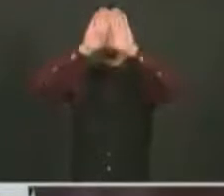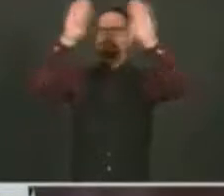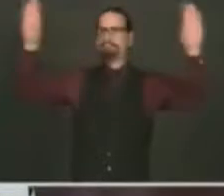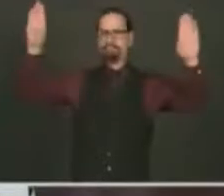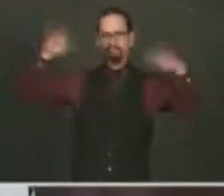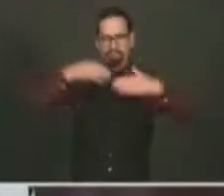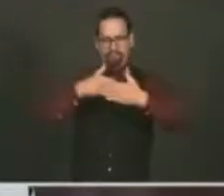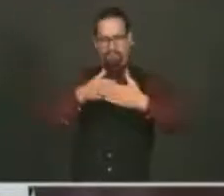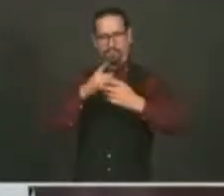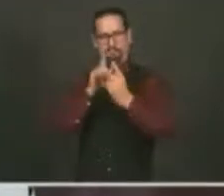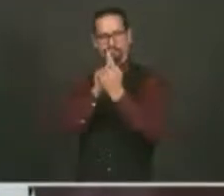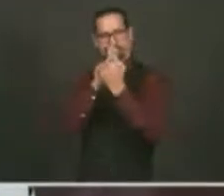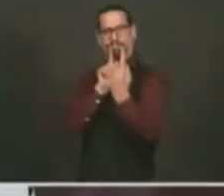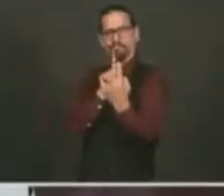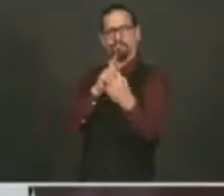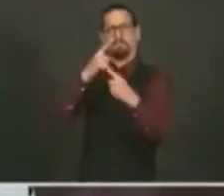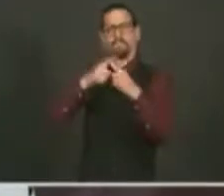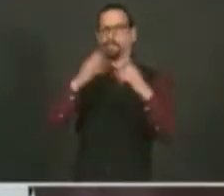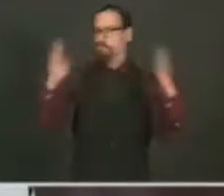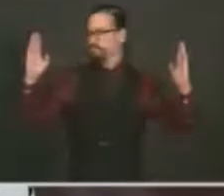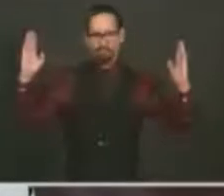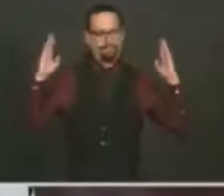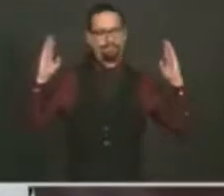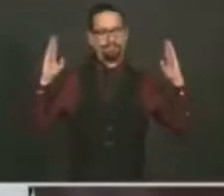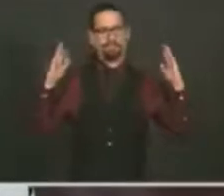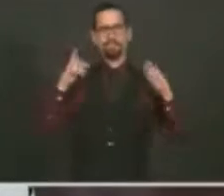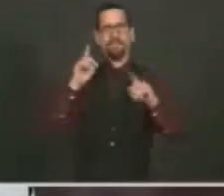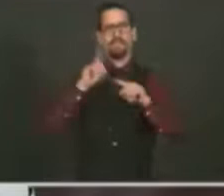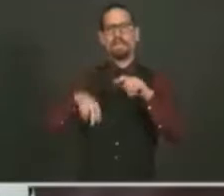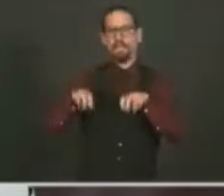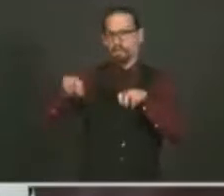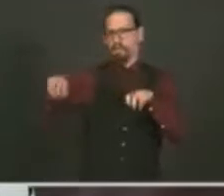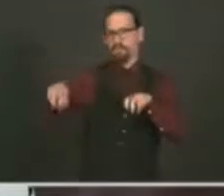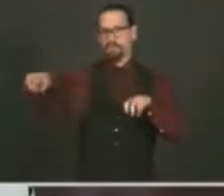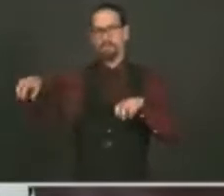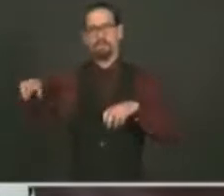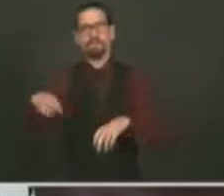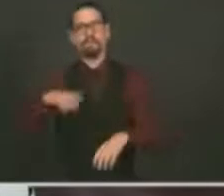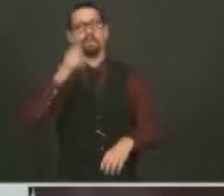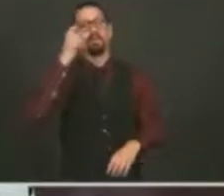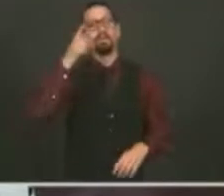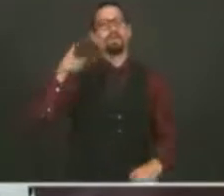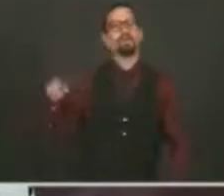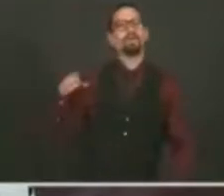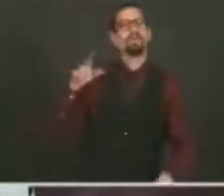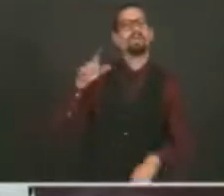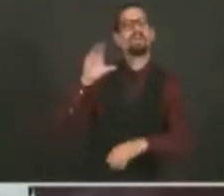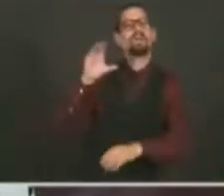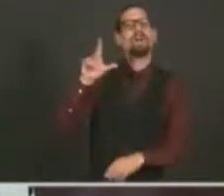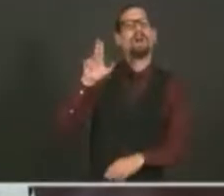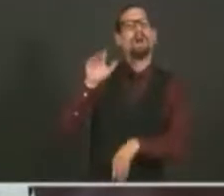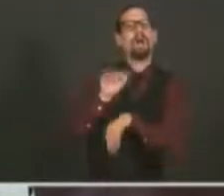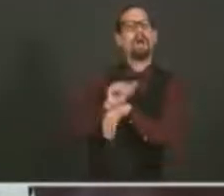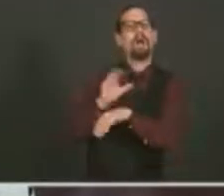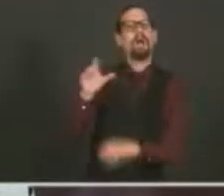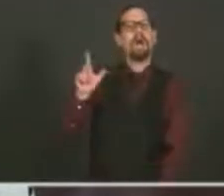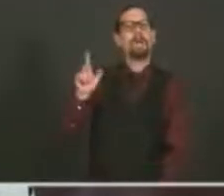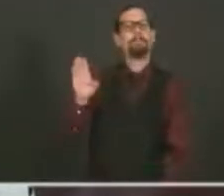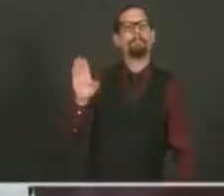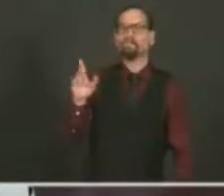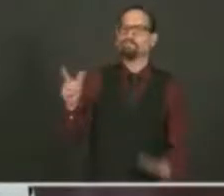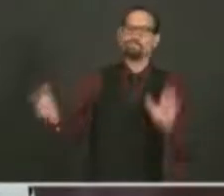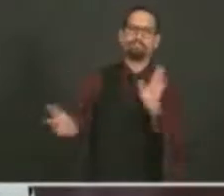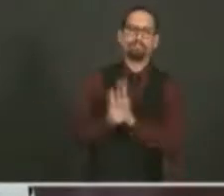transmission. And nightclubs cannot operate in Rhode Island at this time,